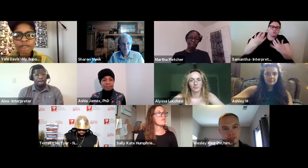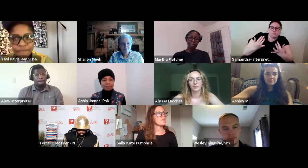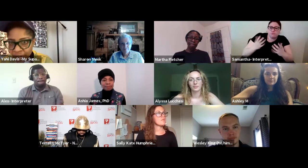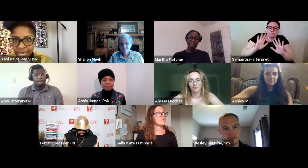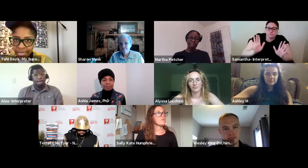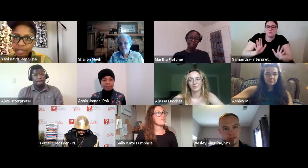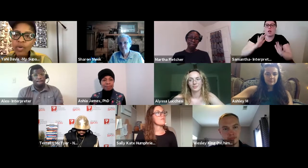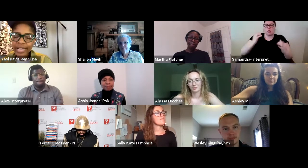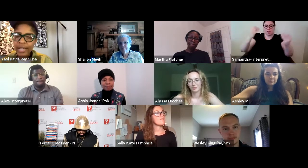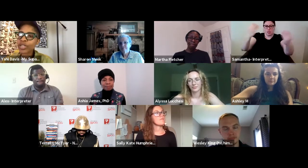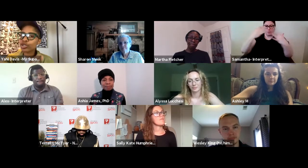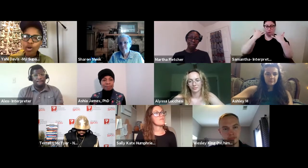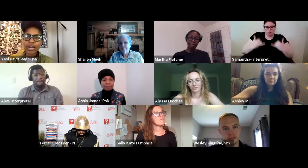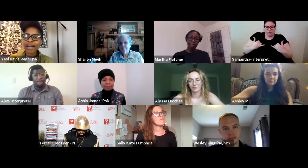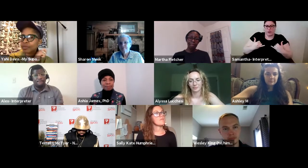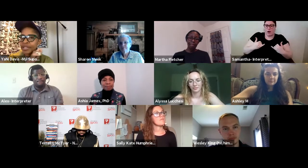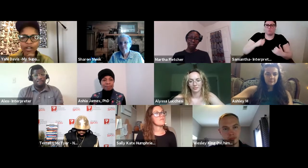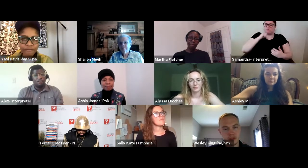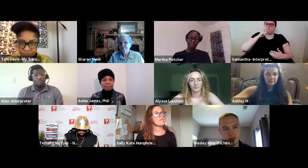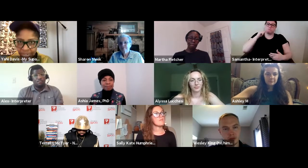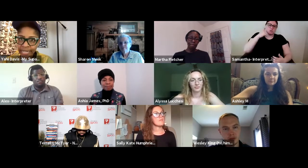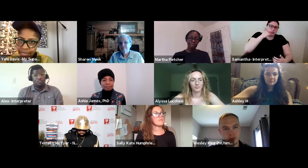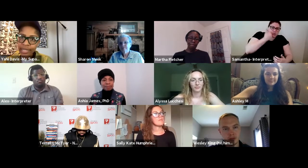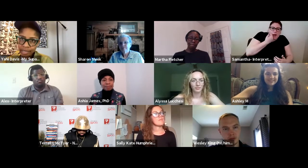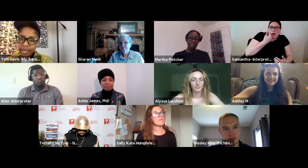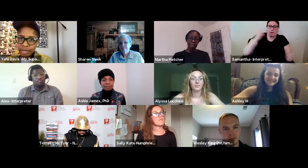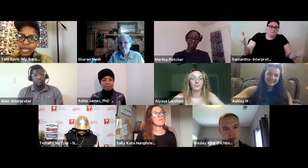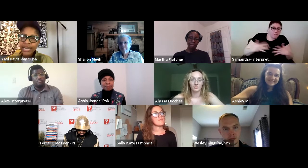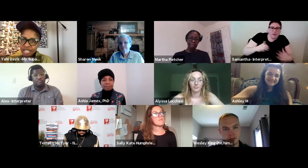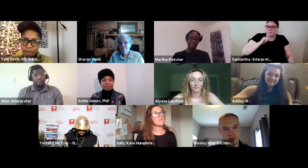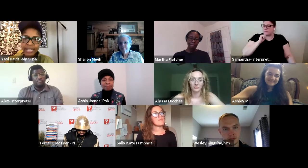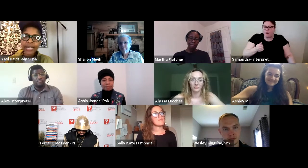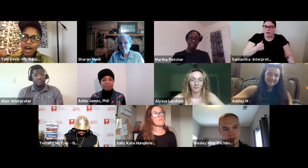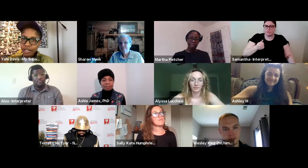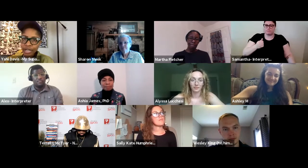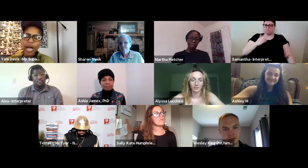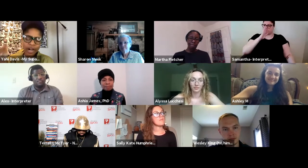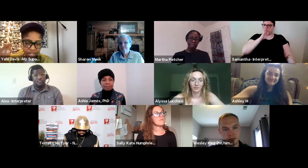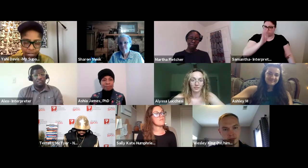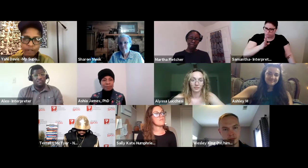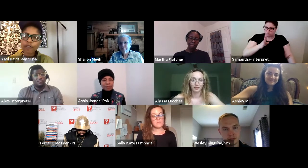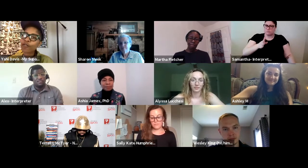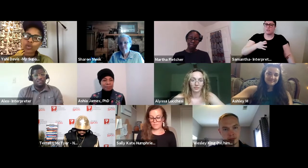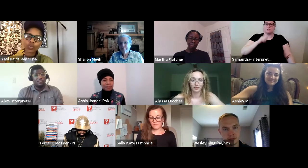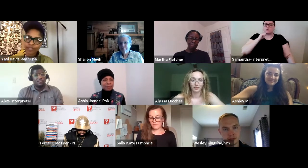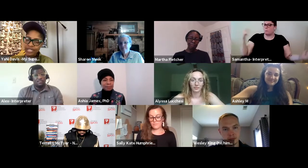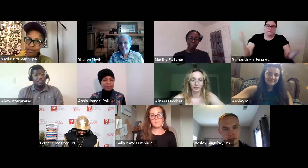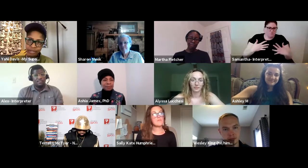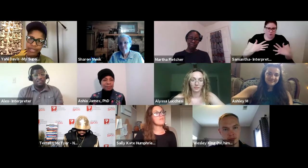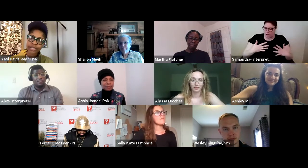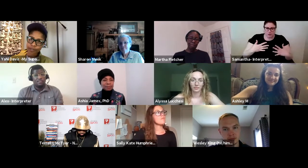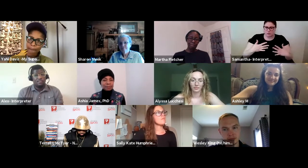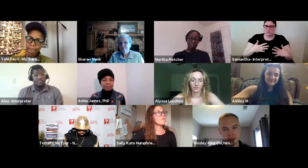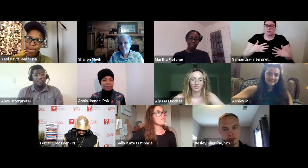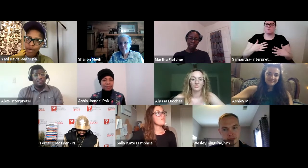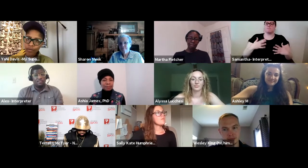be afraid. Okay, we don't have to be afraid in expanding our care for folks with